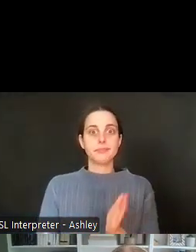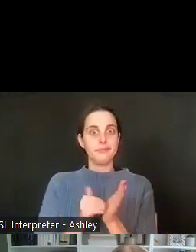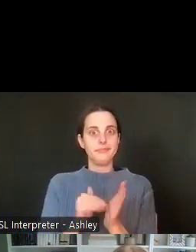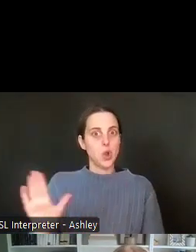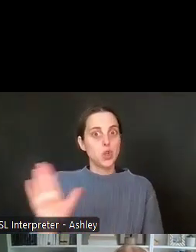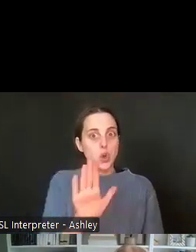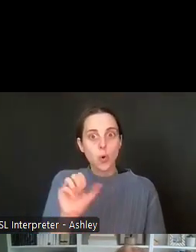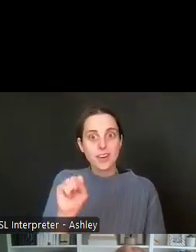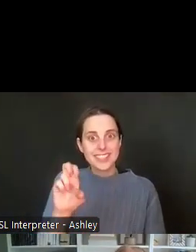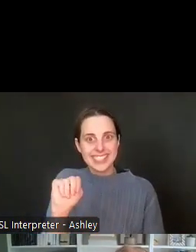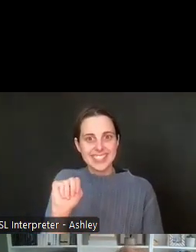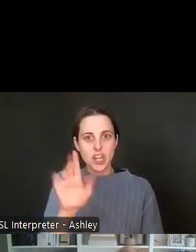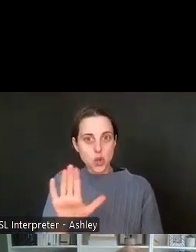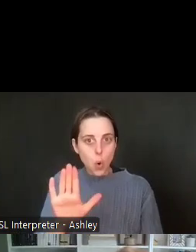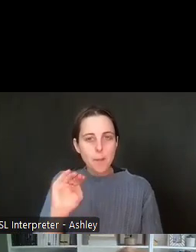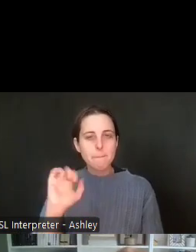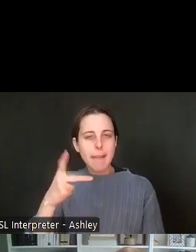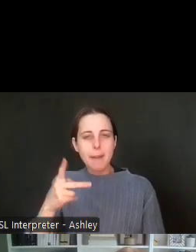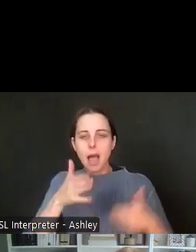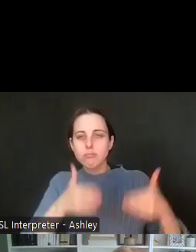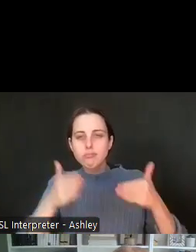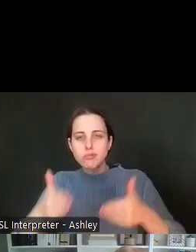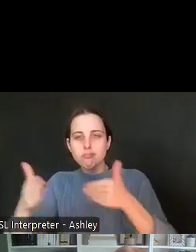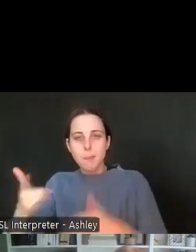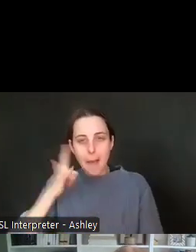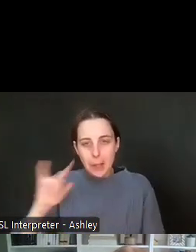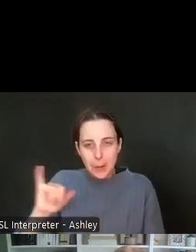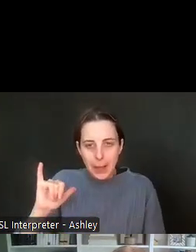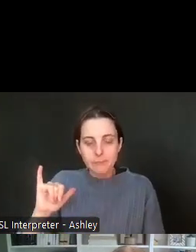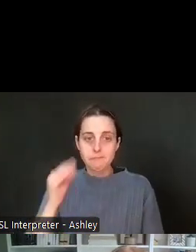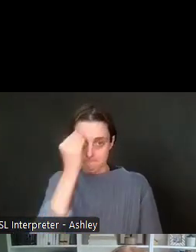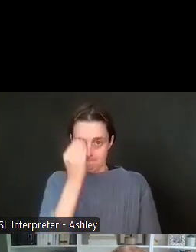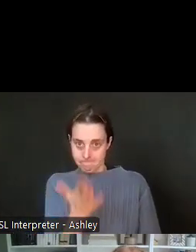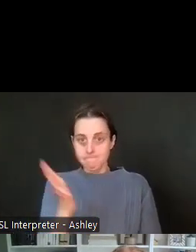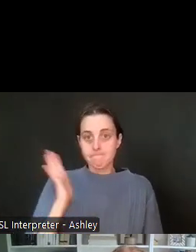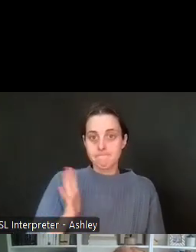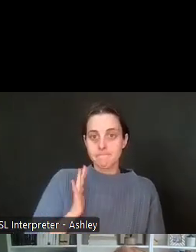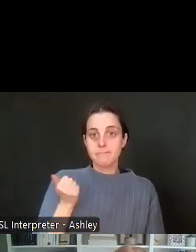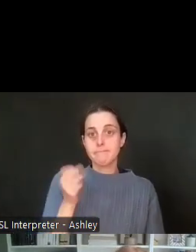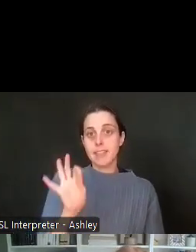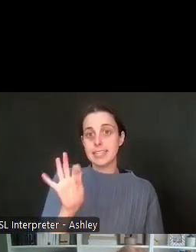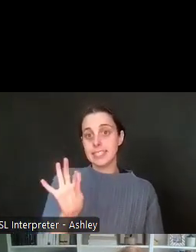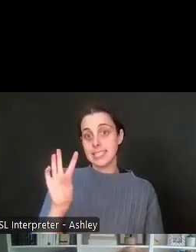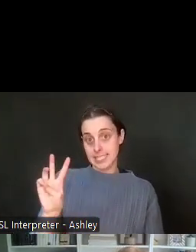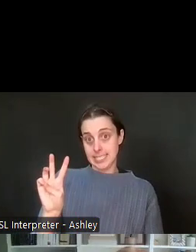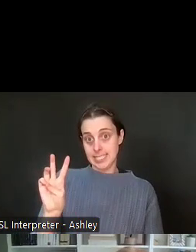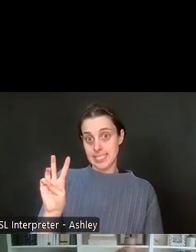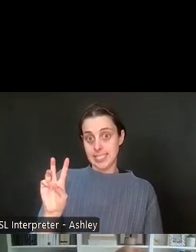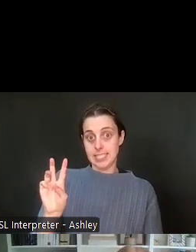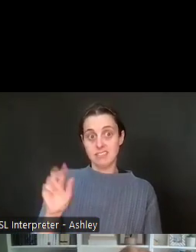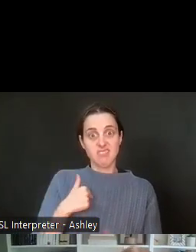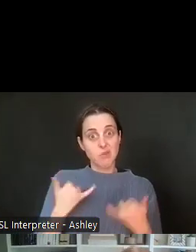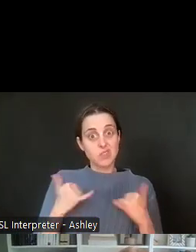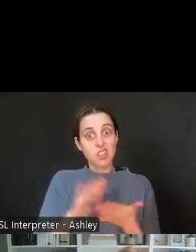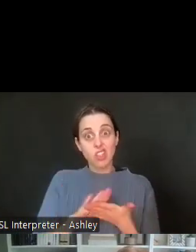yours look like? So back in 1996, when I first started with state government, I was in college. I